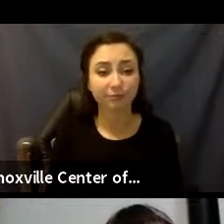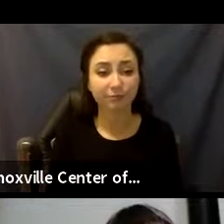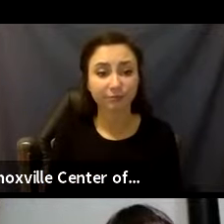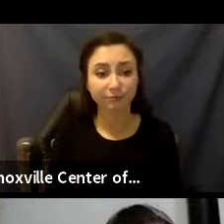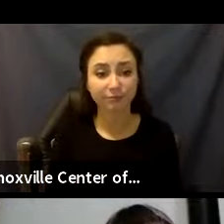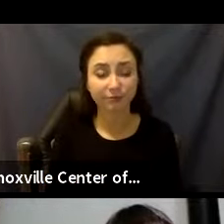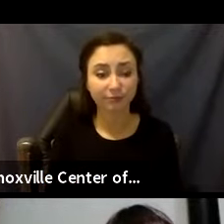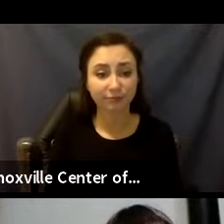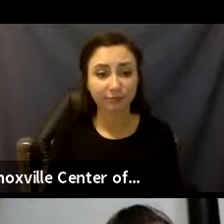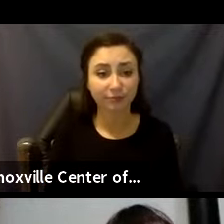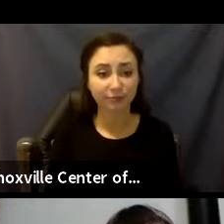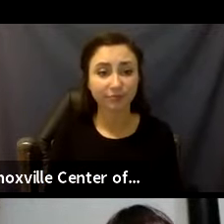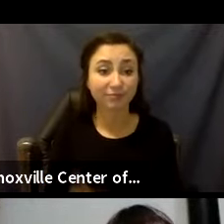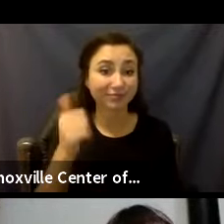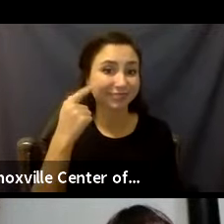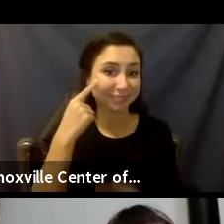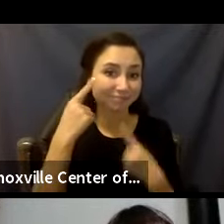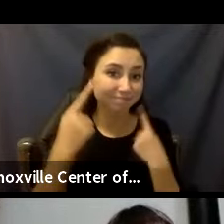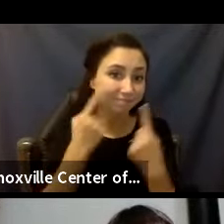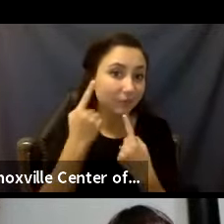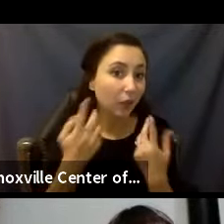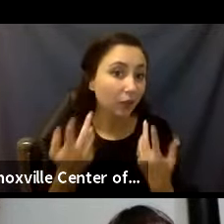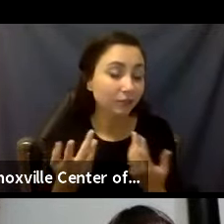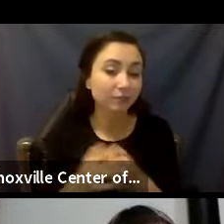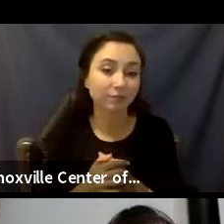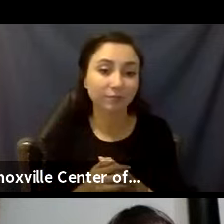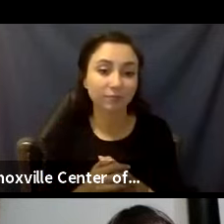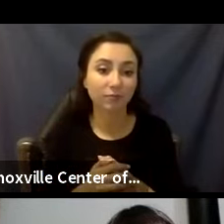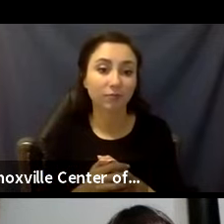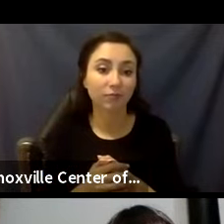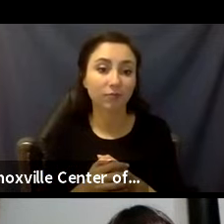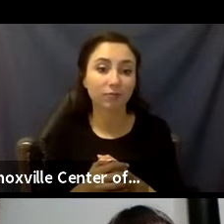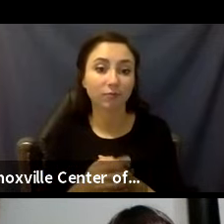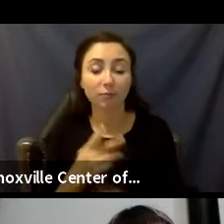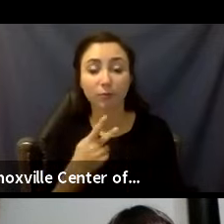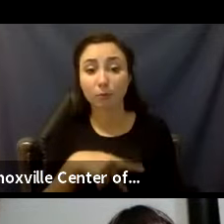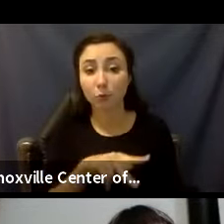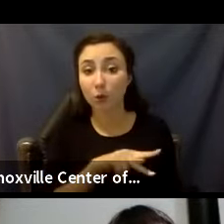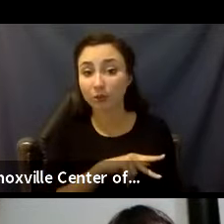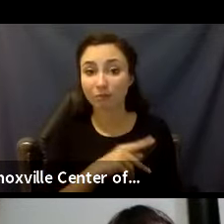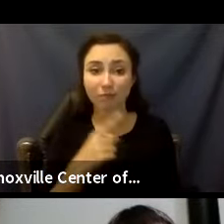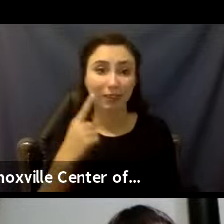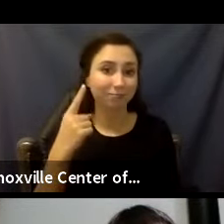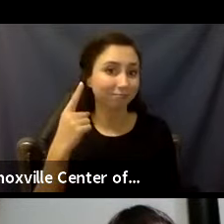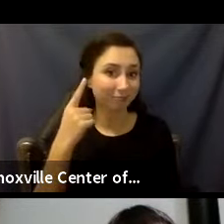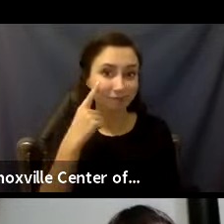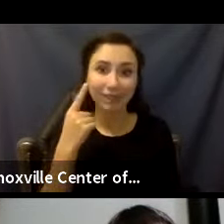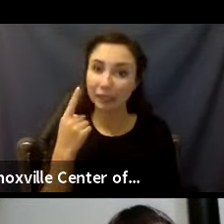Any thoughts on it? Personally, I think it's a reasonable approach.